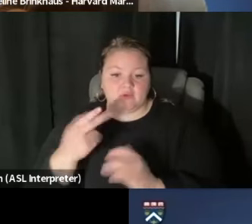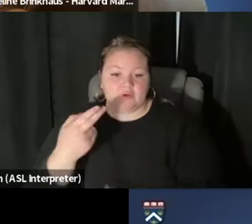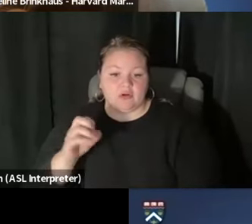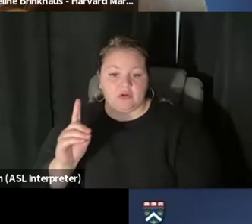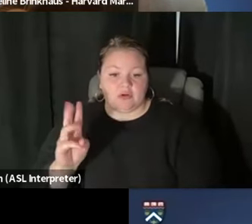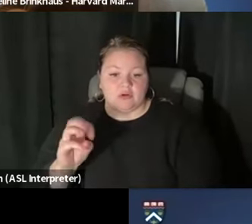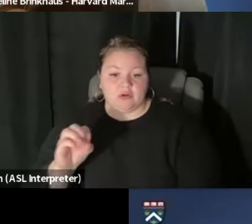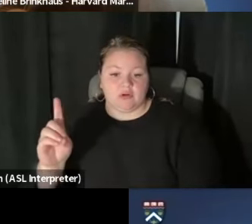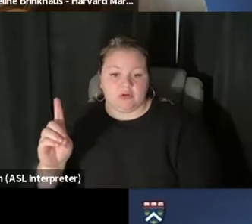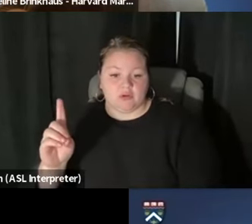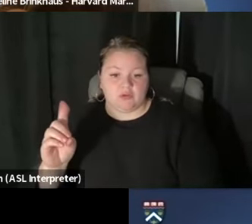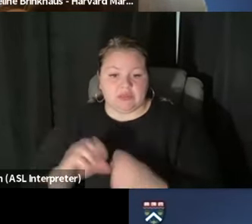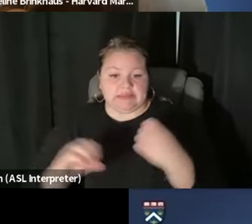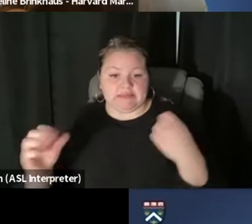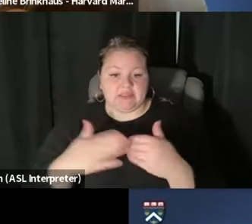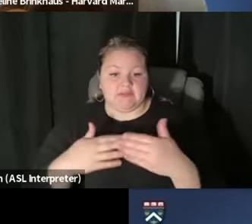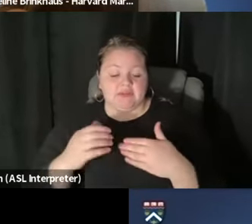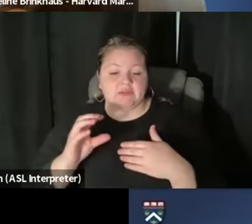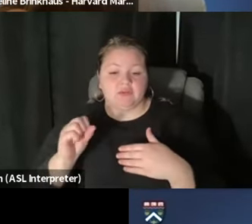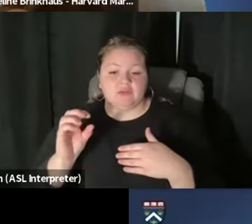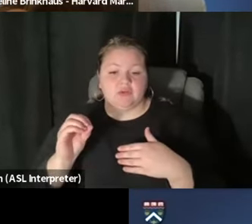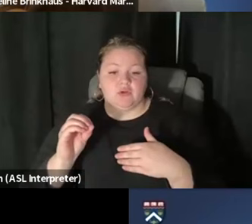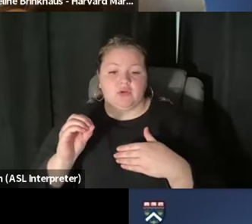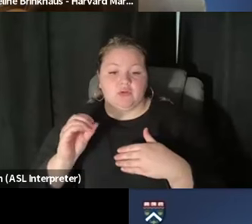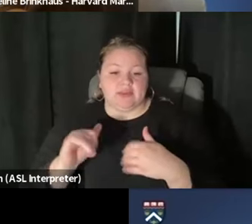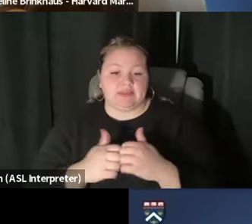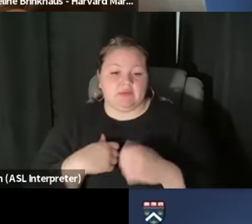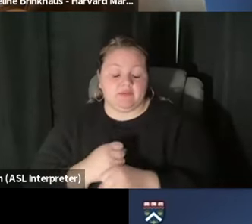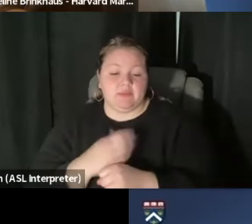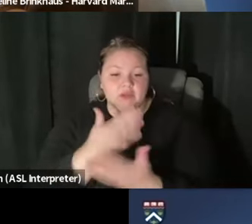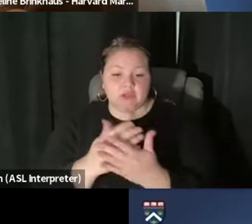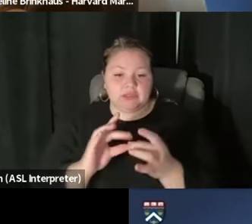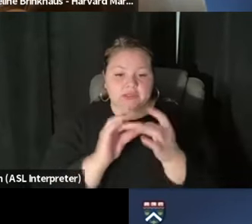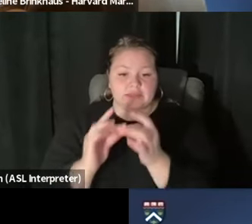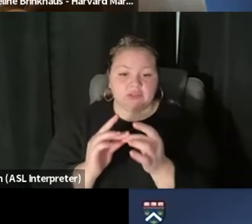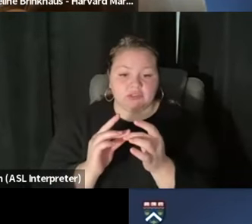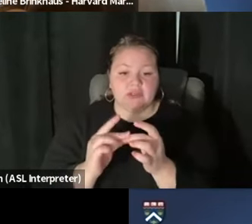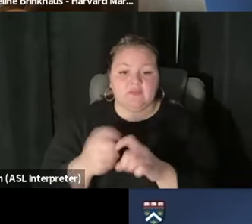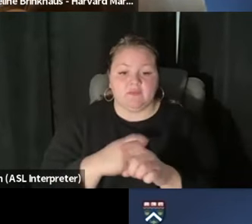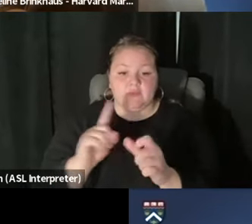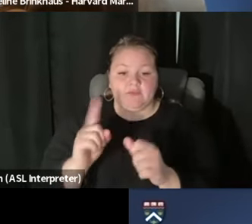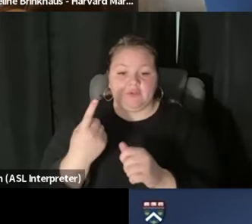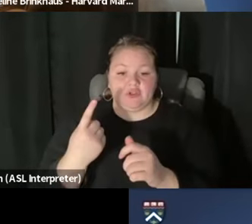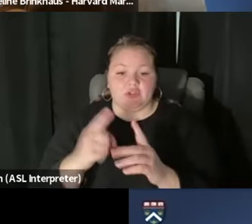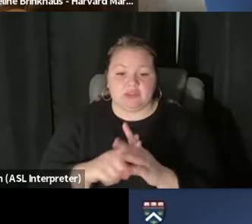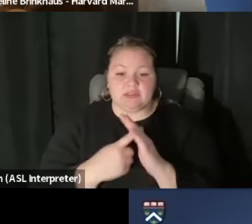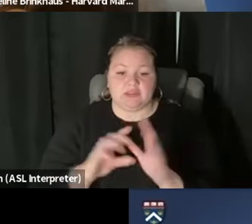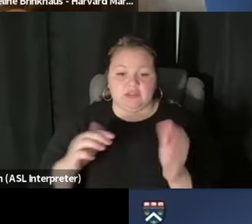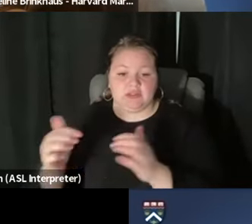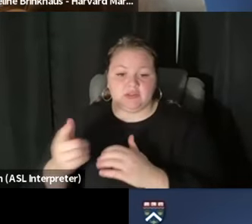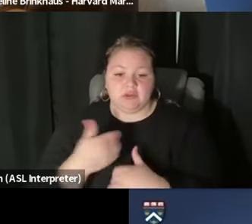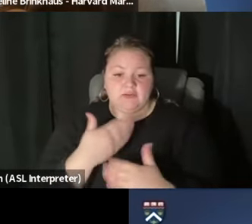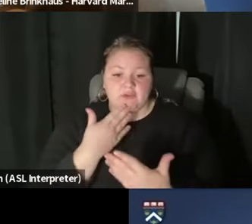time, I made like good connections. And from the very first initial course, if you have good, it's kind of just not connection, it's kind of